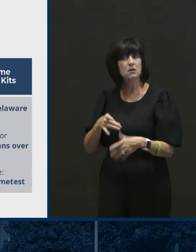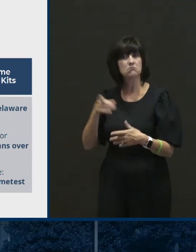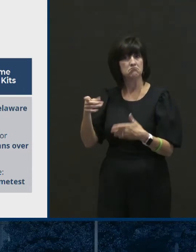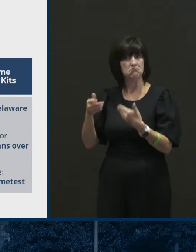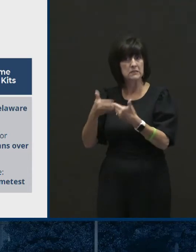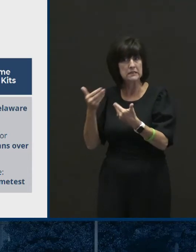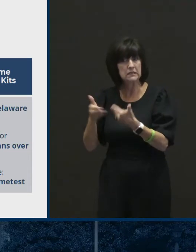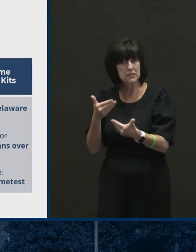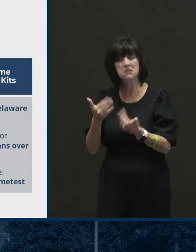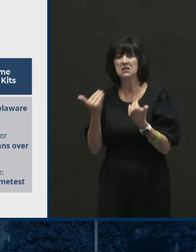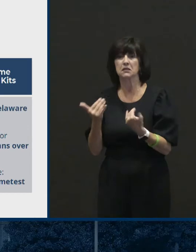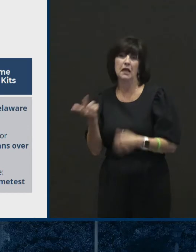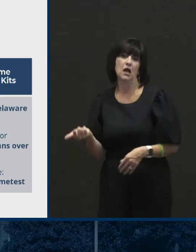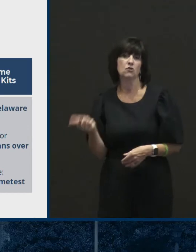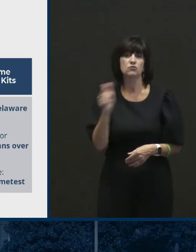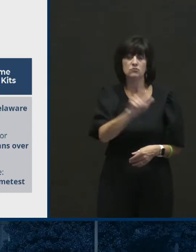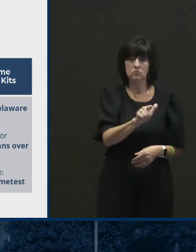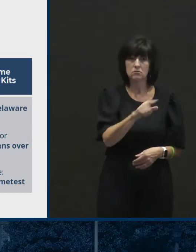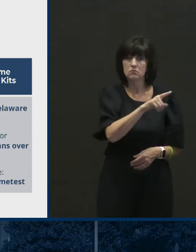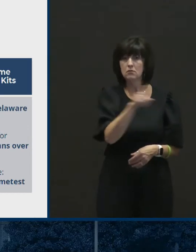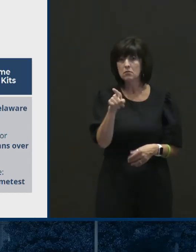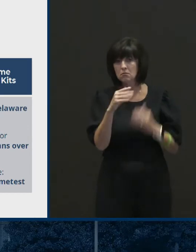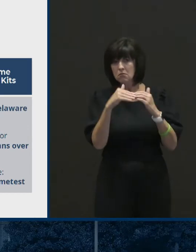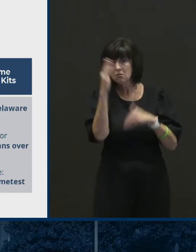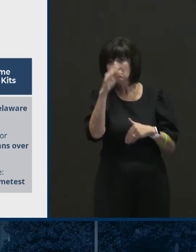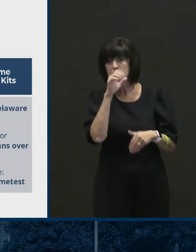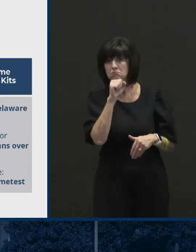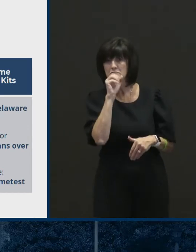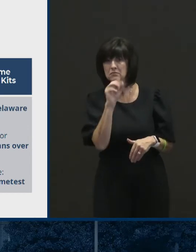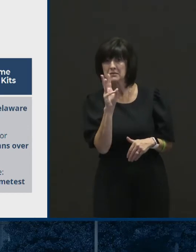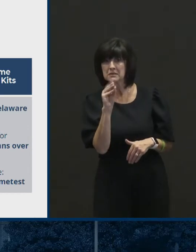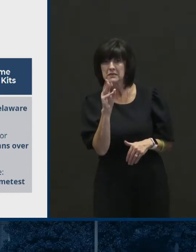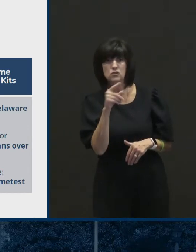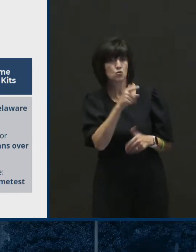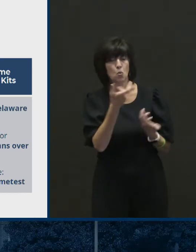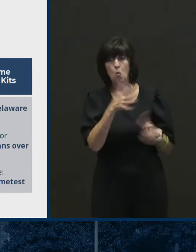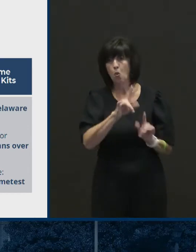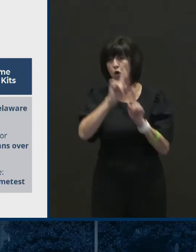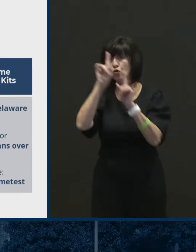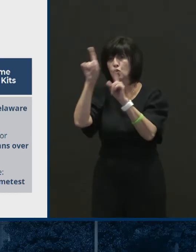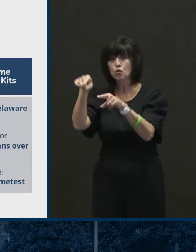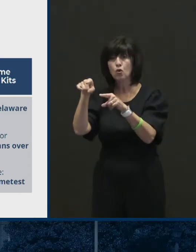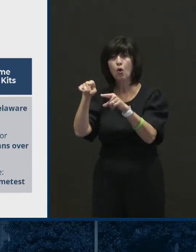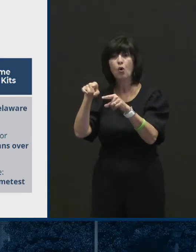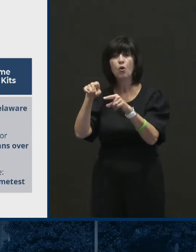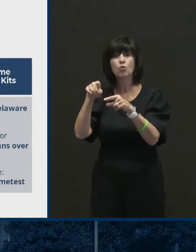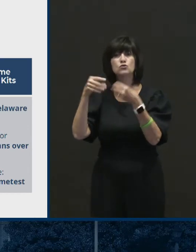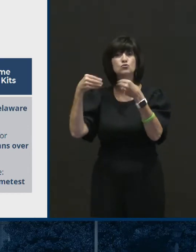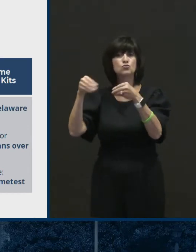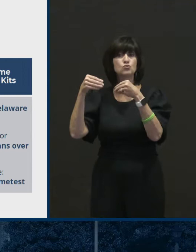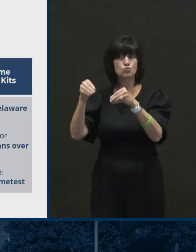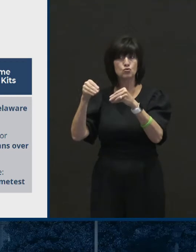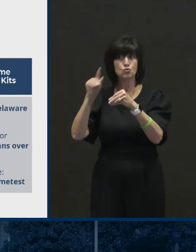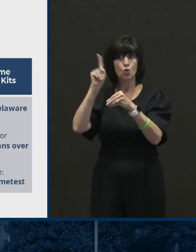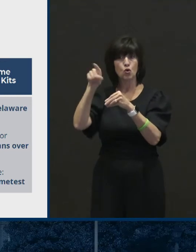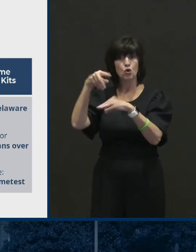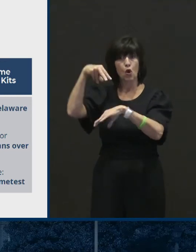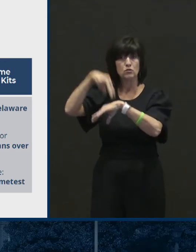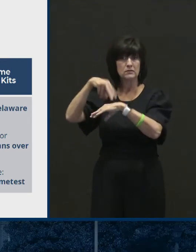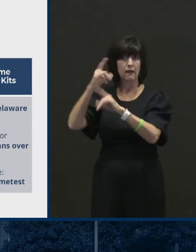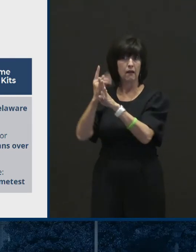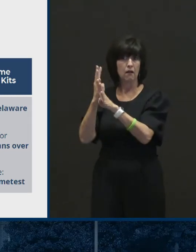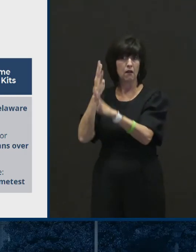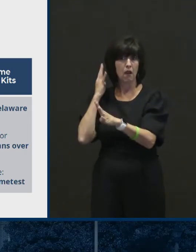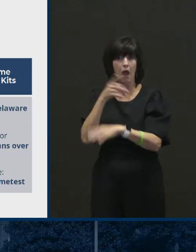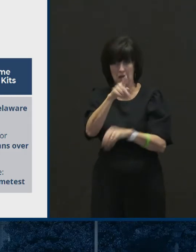of the convenience, if you're 60 years of older and you don't want to go stand in a line at Walgreens, join the community sites up, you could go online, you could register this. The